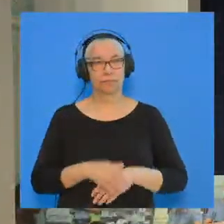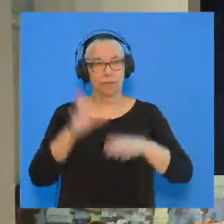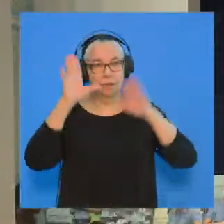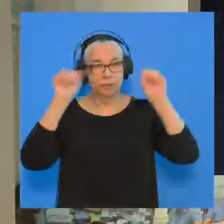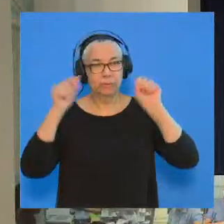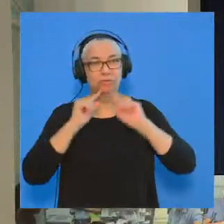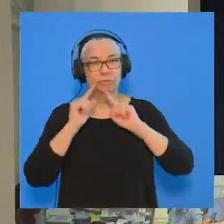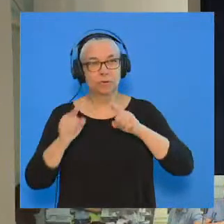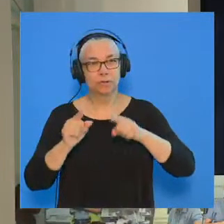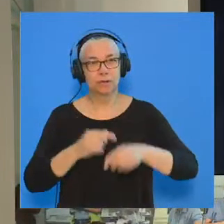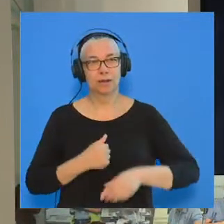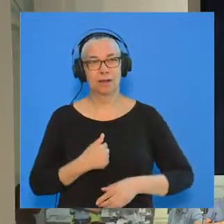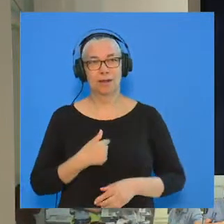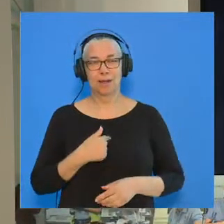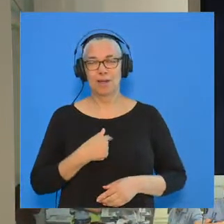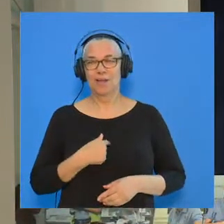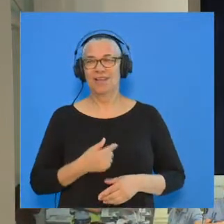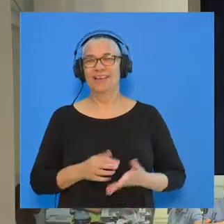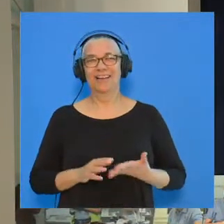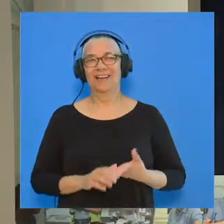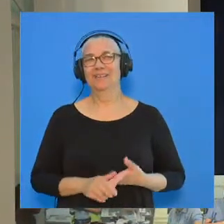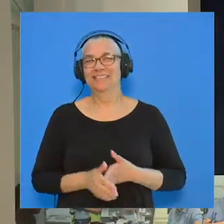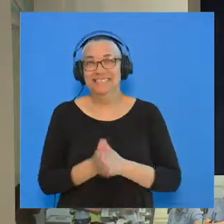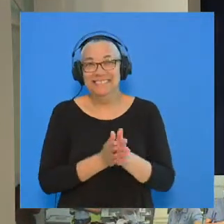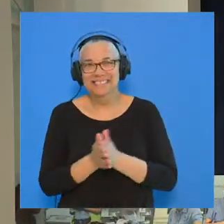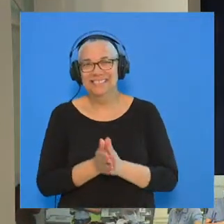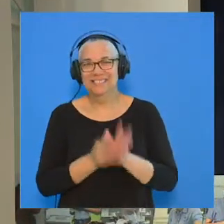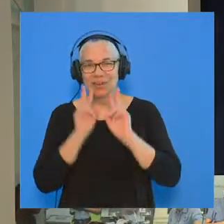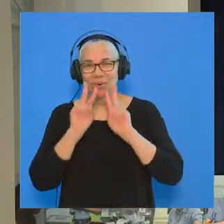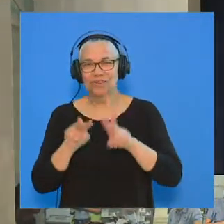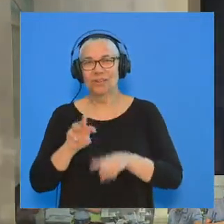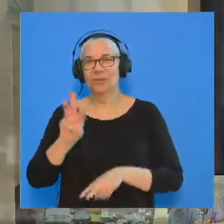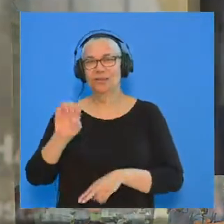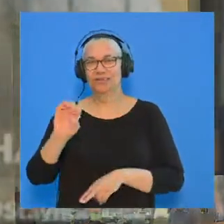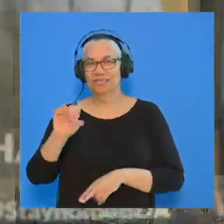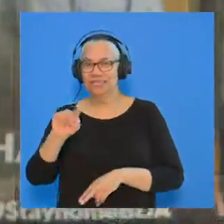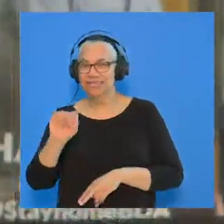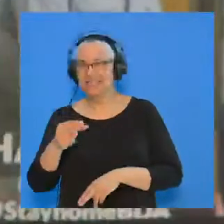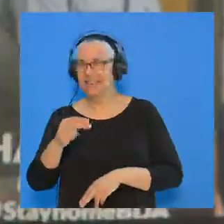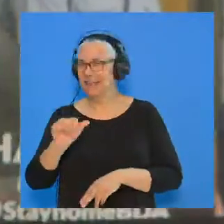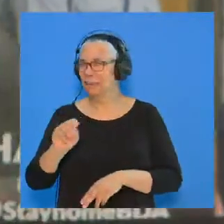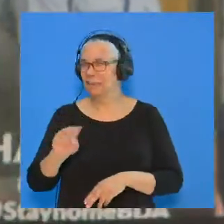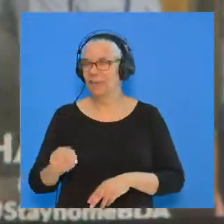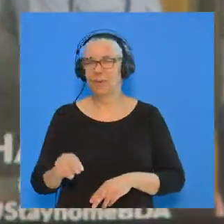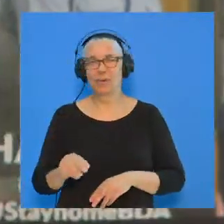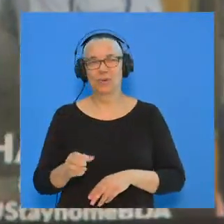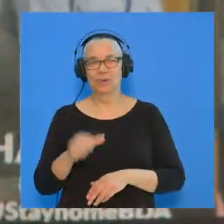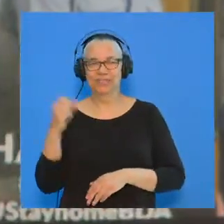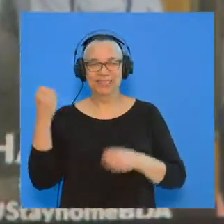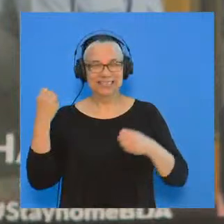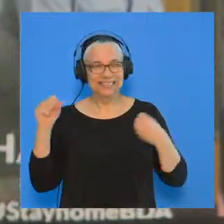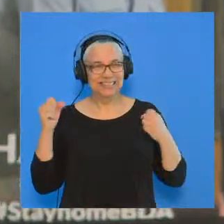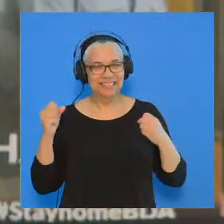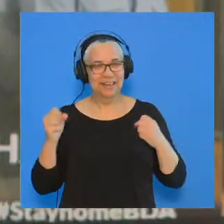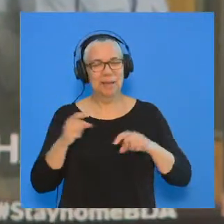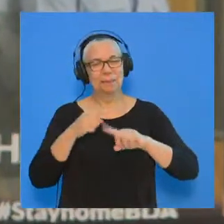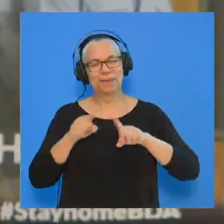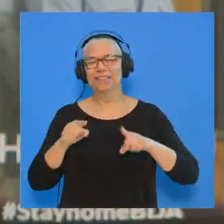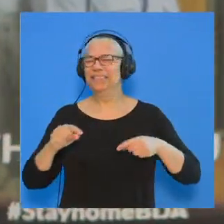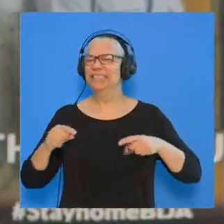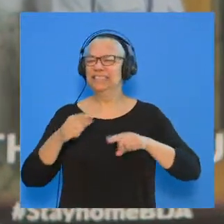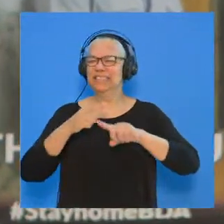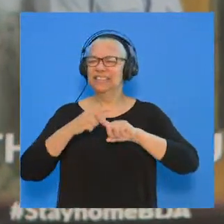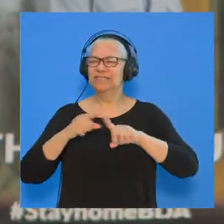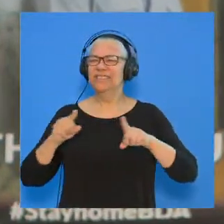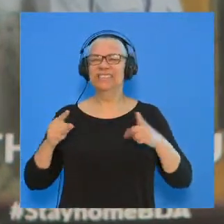And say I'm looking forward to watching West Ham on Saturday, though football is certainly eerily different when there are no fans in the stands. That much